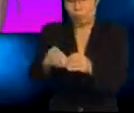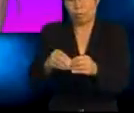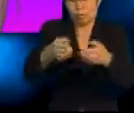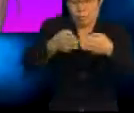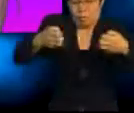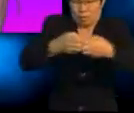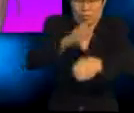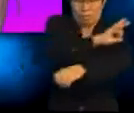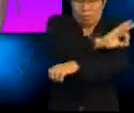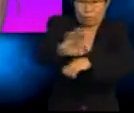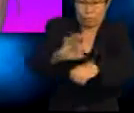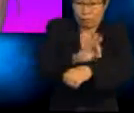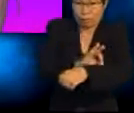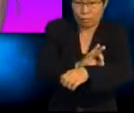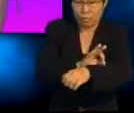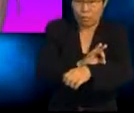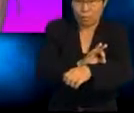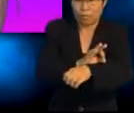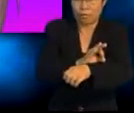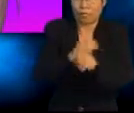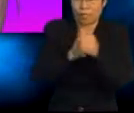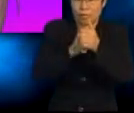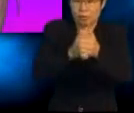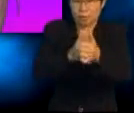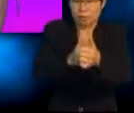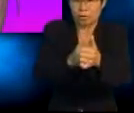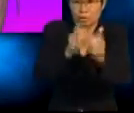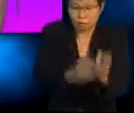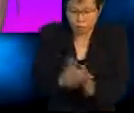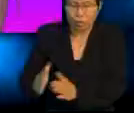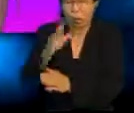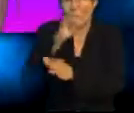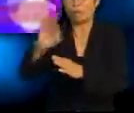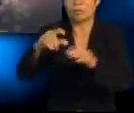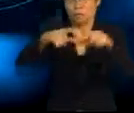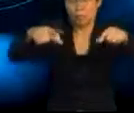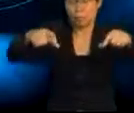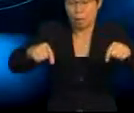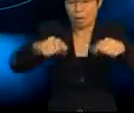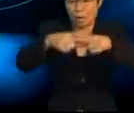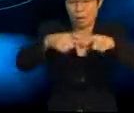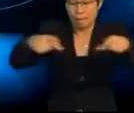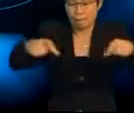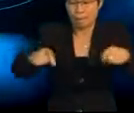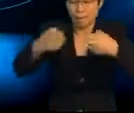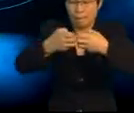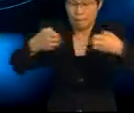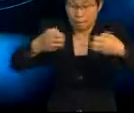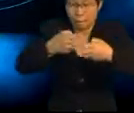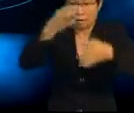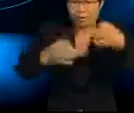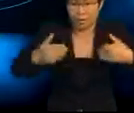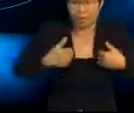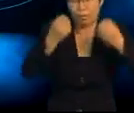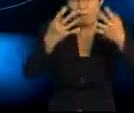Magnetic field lines differ according to the arrangement of the bar magnets. If there